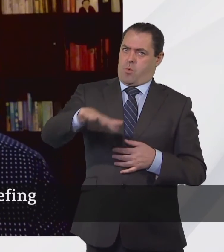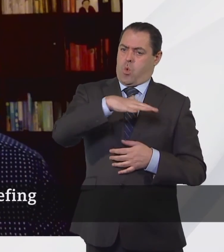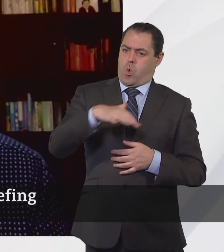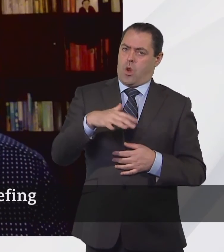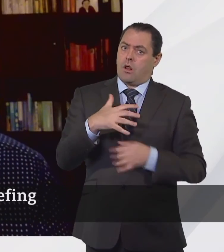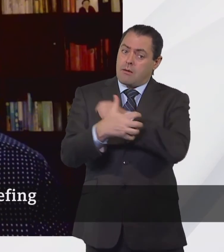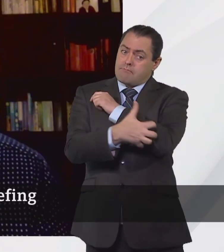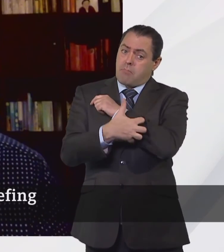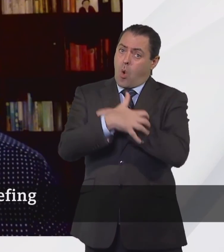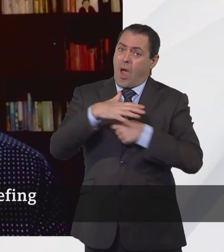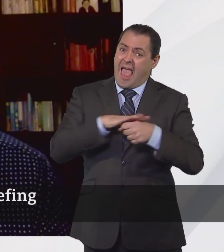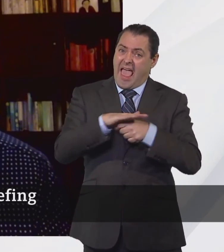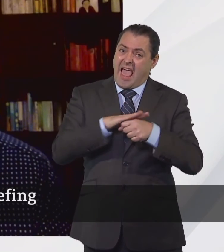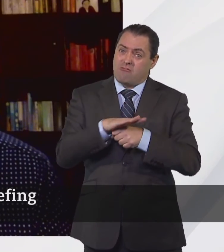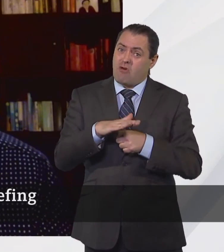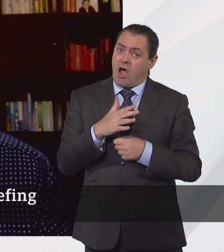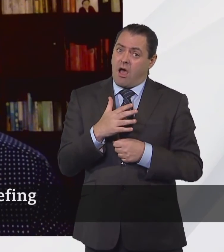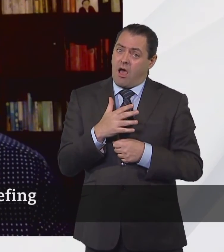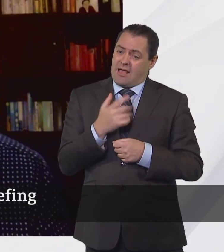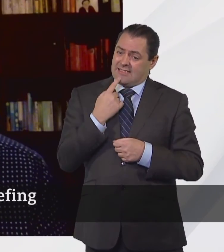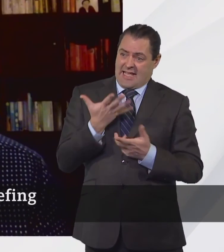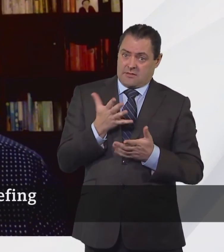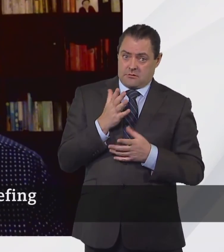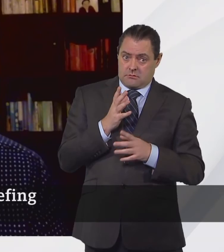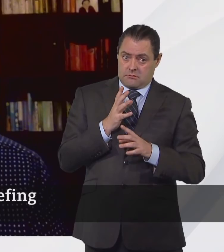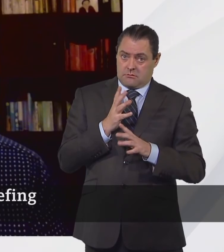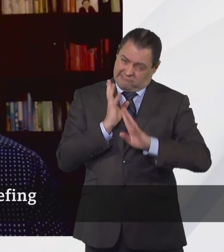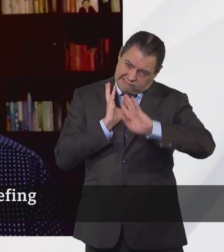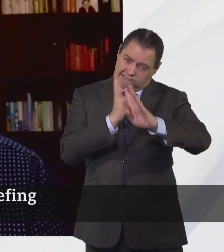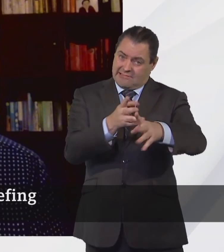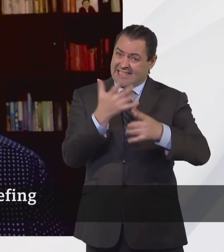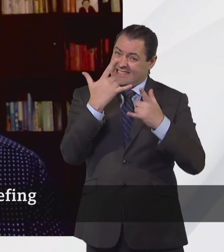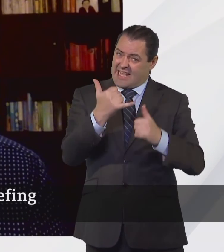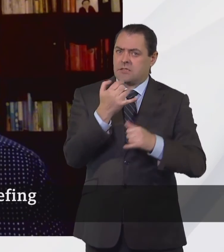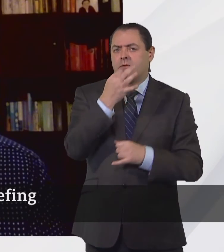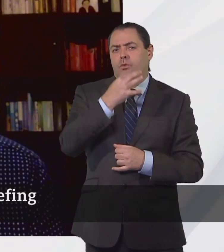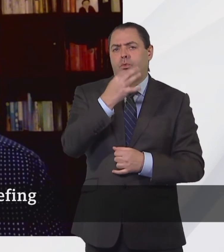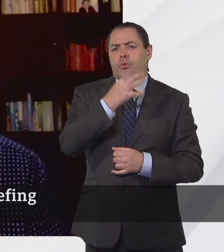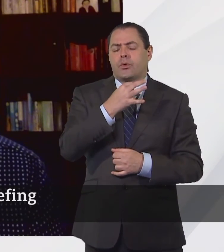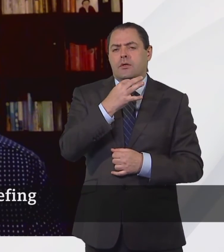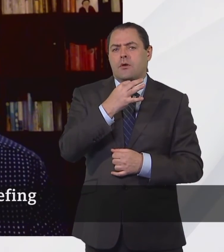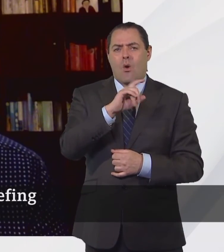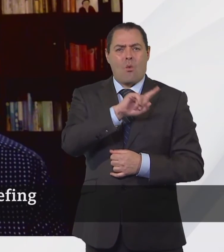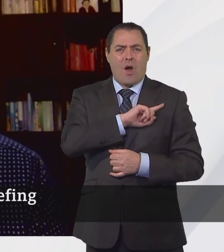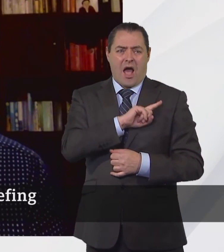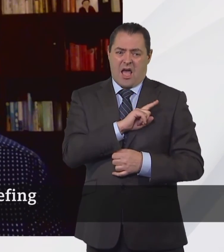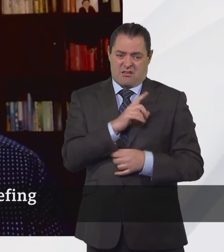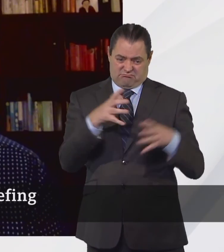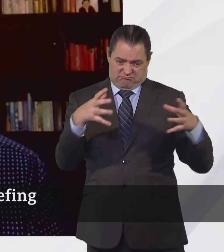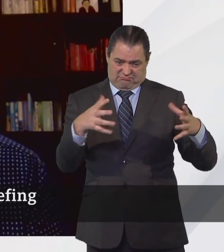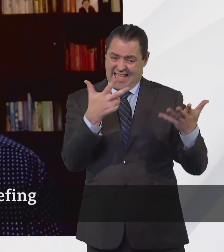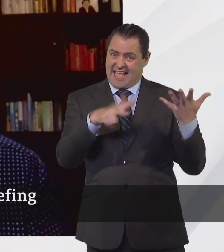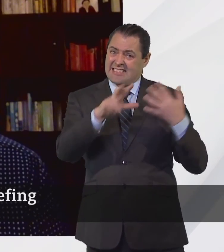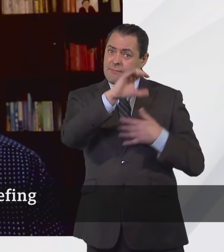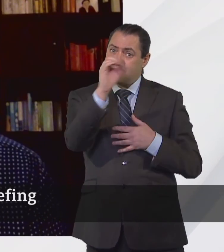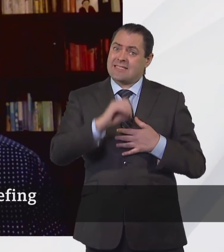of Liverpool, there's actually been quite a low take-up of the mass testing. Part of this is because 80% of people in some of these areas haven't